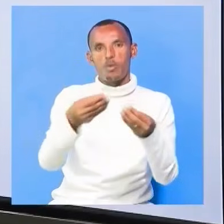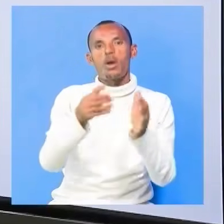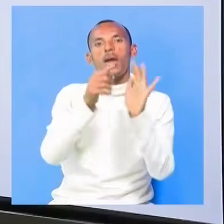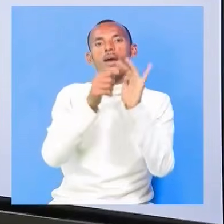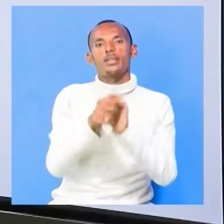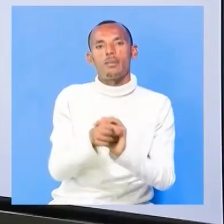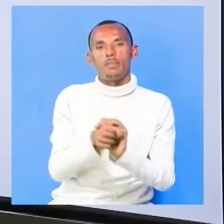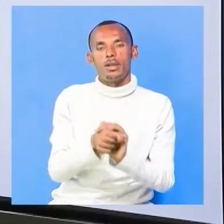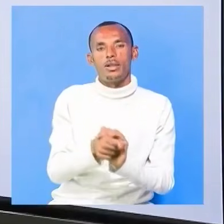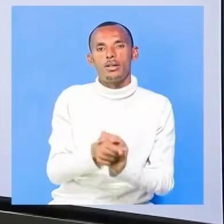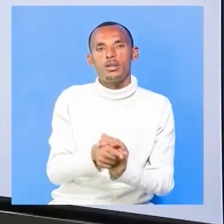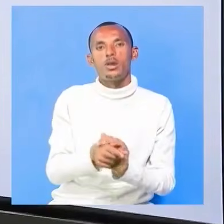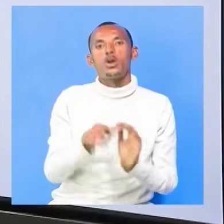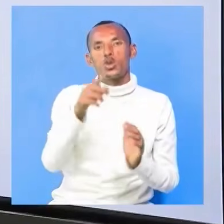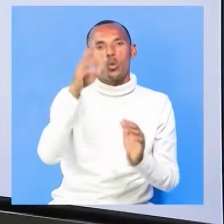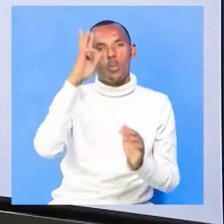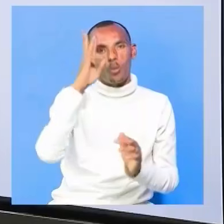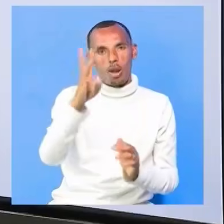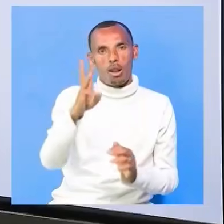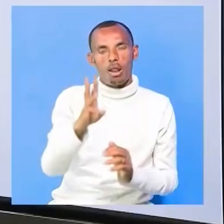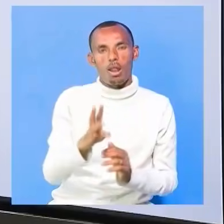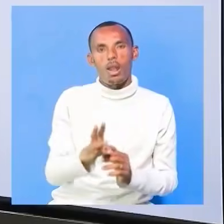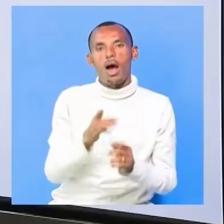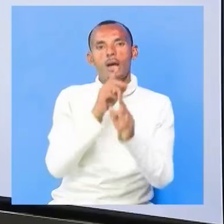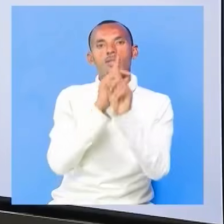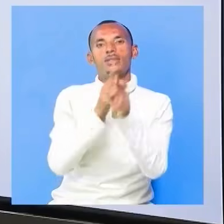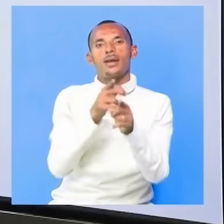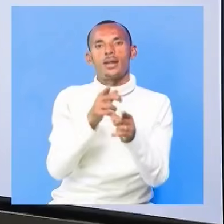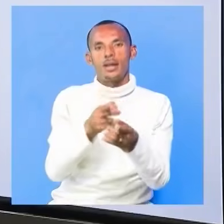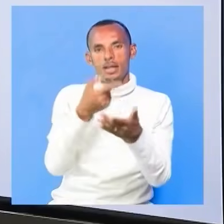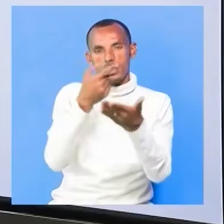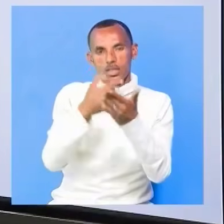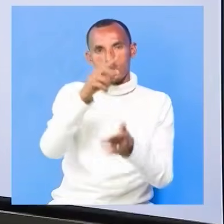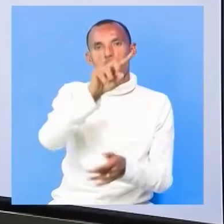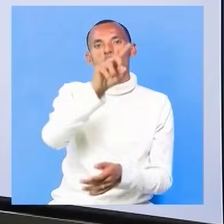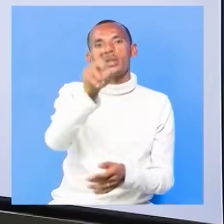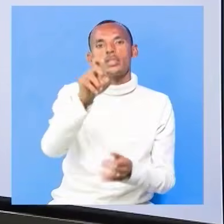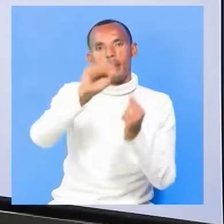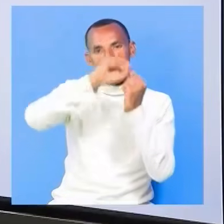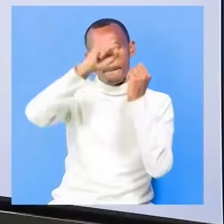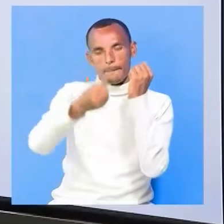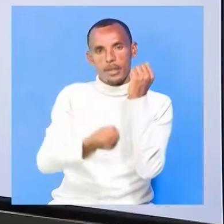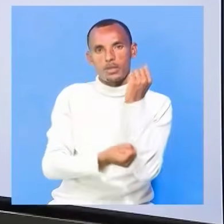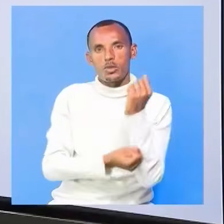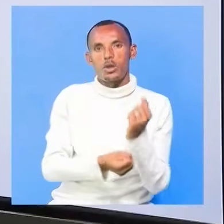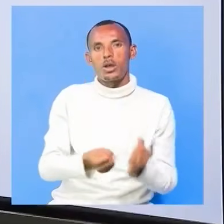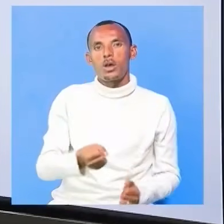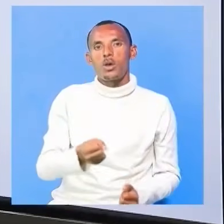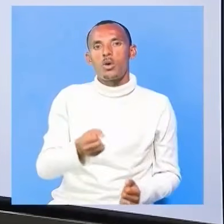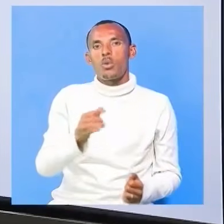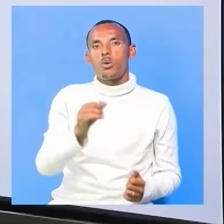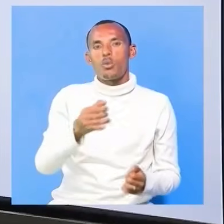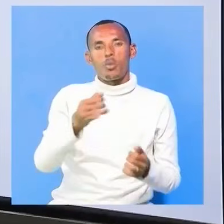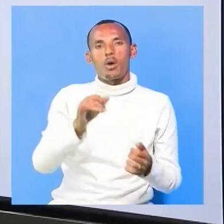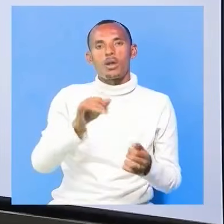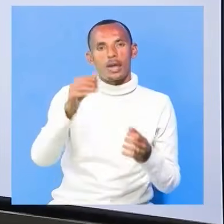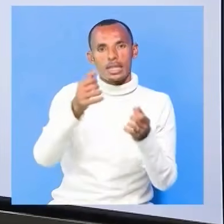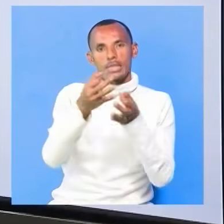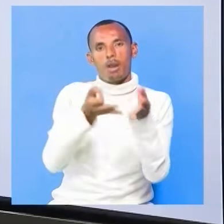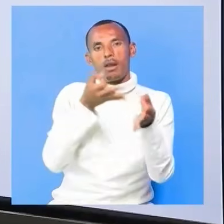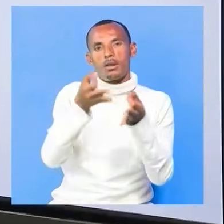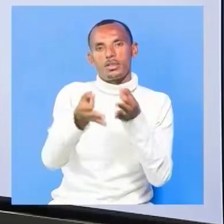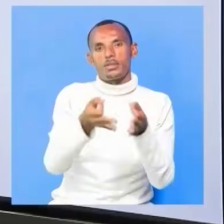you a certain example so that you will answer that question according to what I have explained